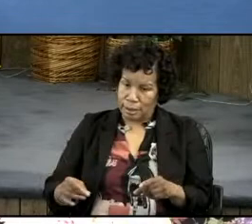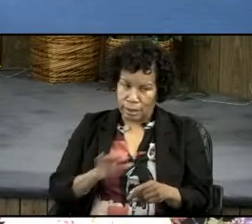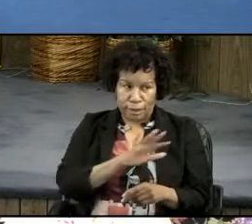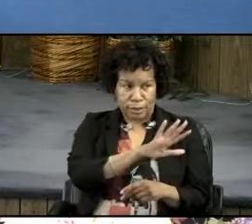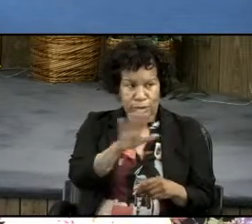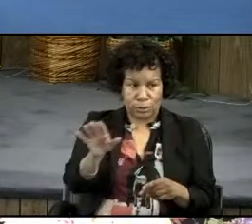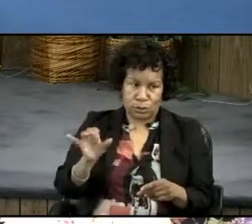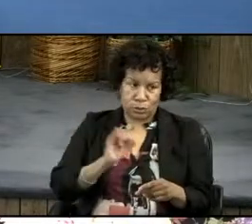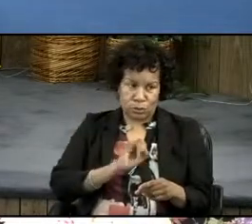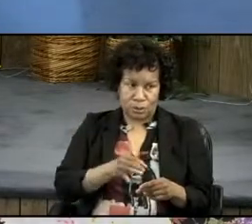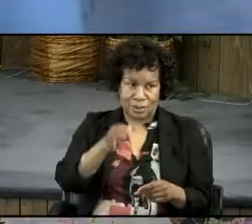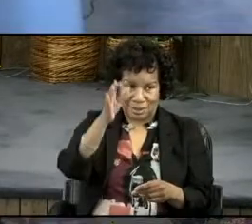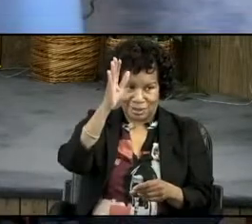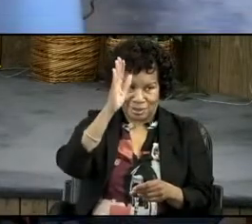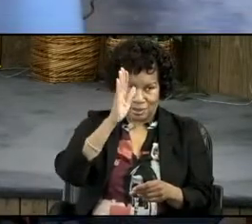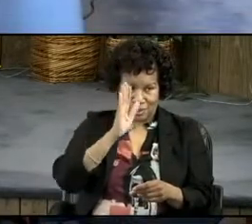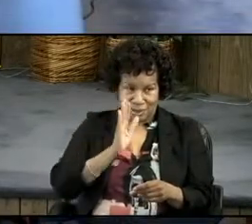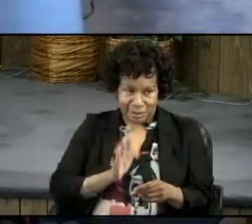God?